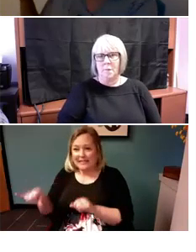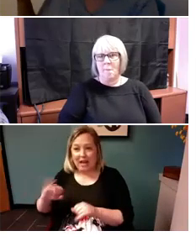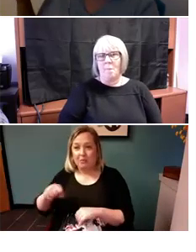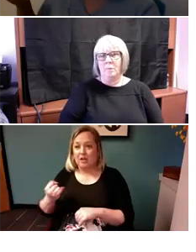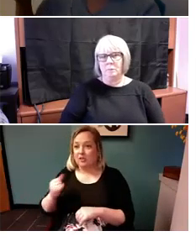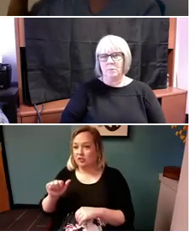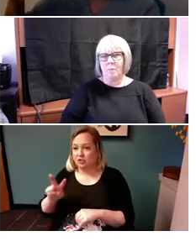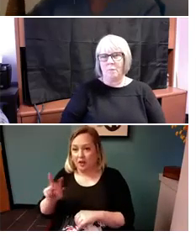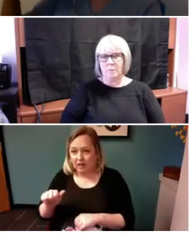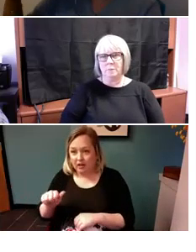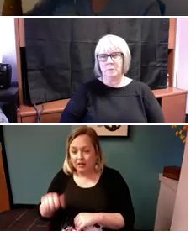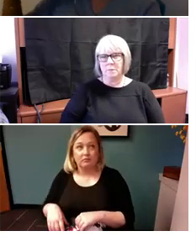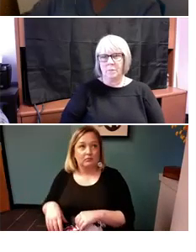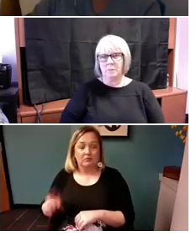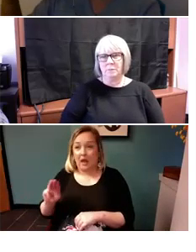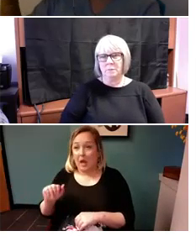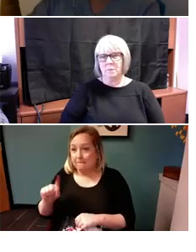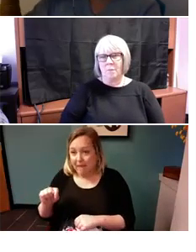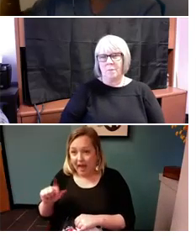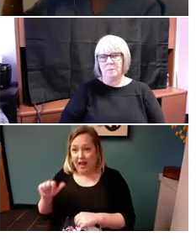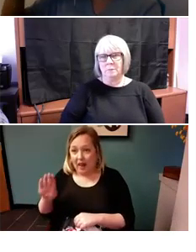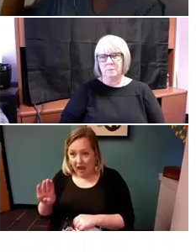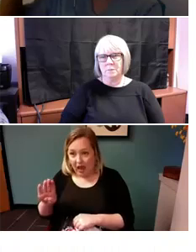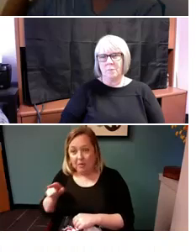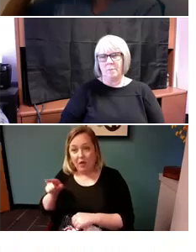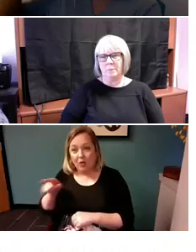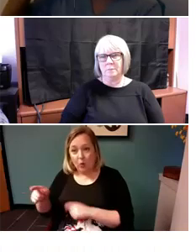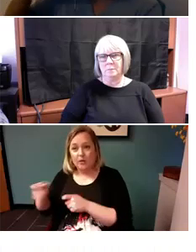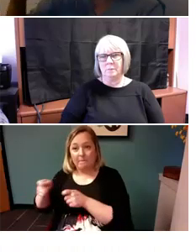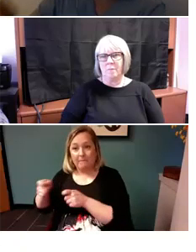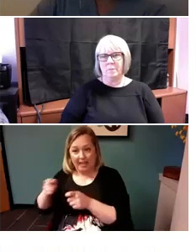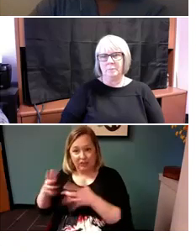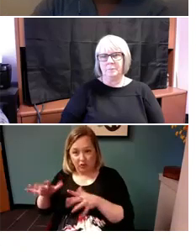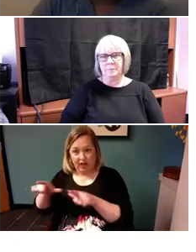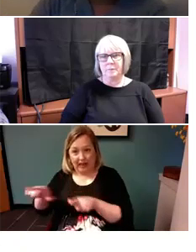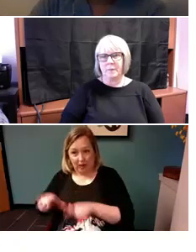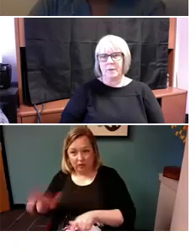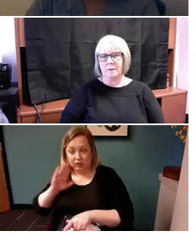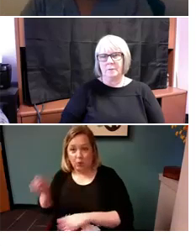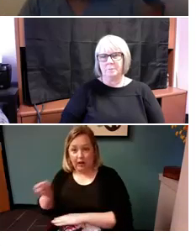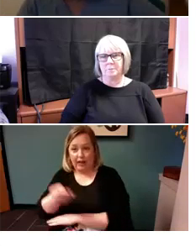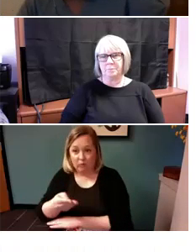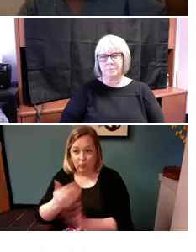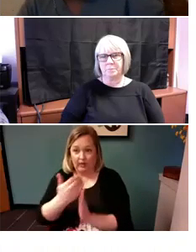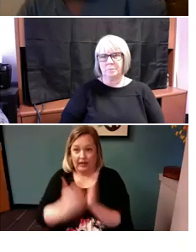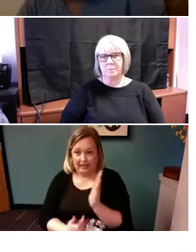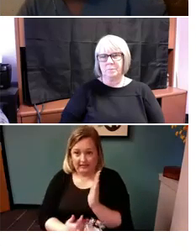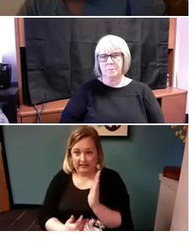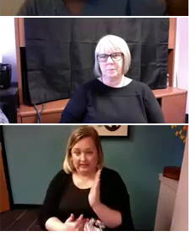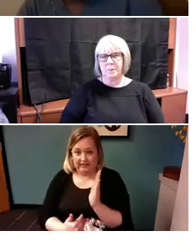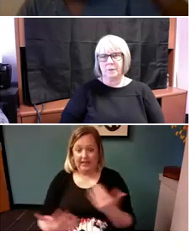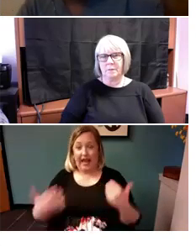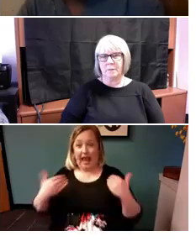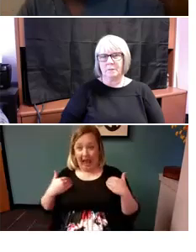are the managed languages that handle lists in such way where there is an underlying programming